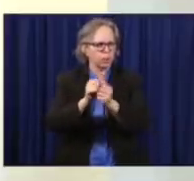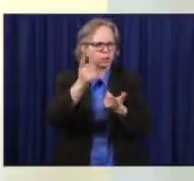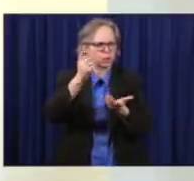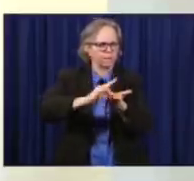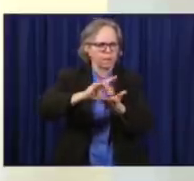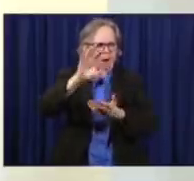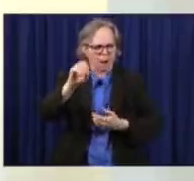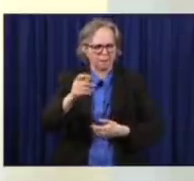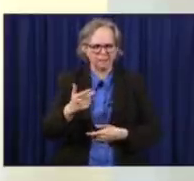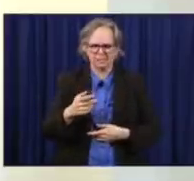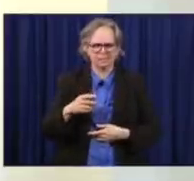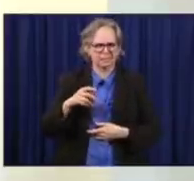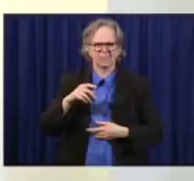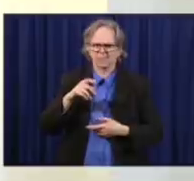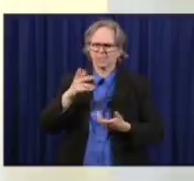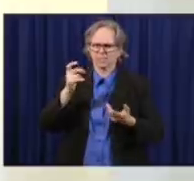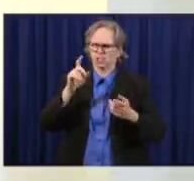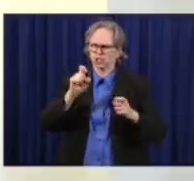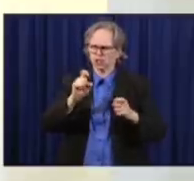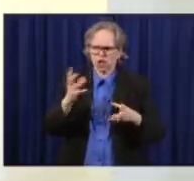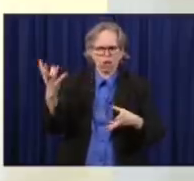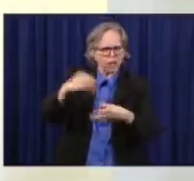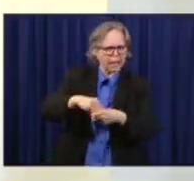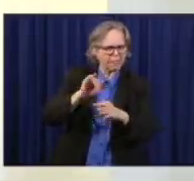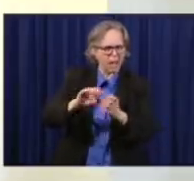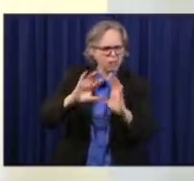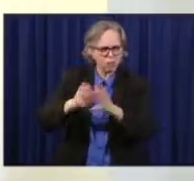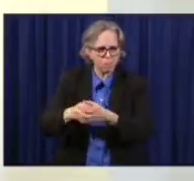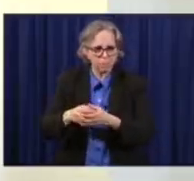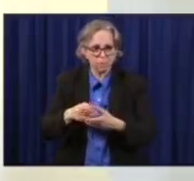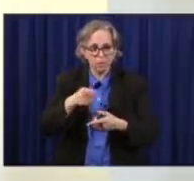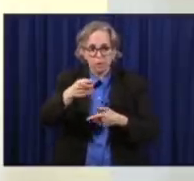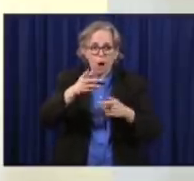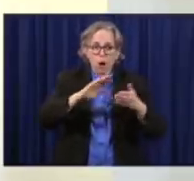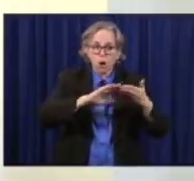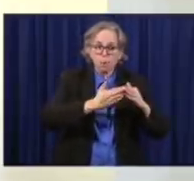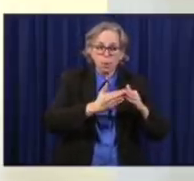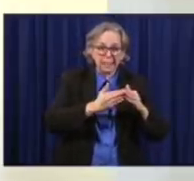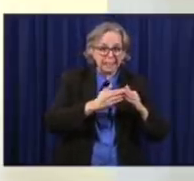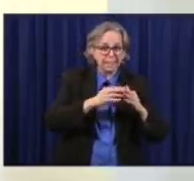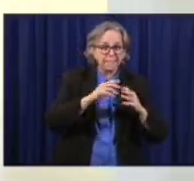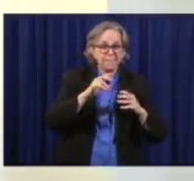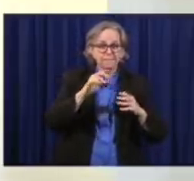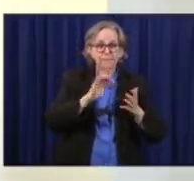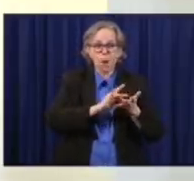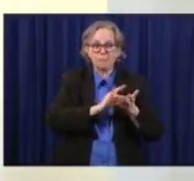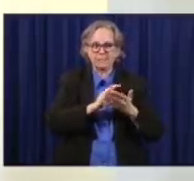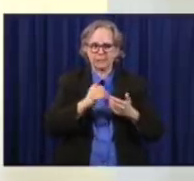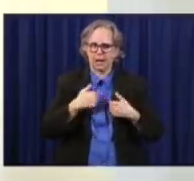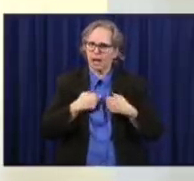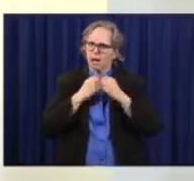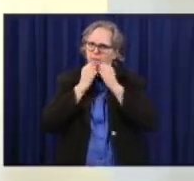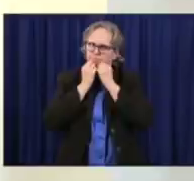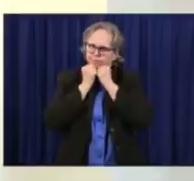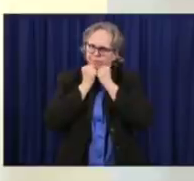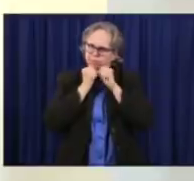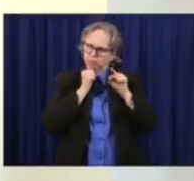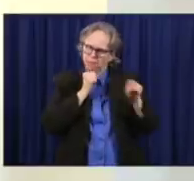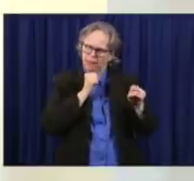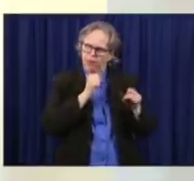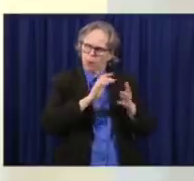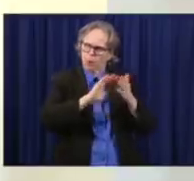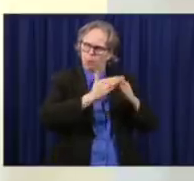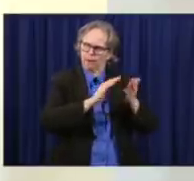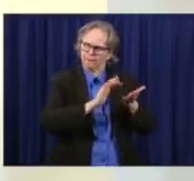be. And I think you mentioned community pharmacies, which is something I'm quite passionate about. And I think what we're really